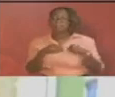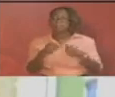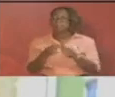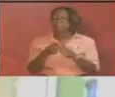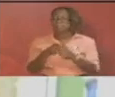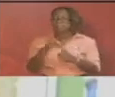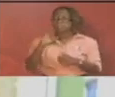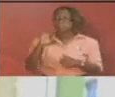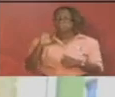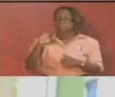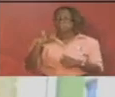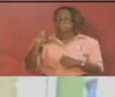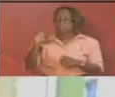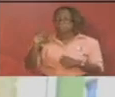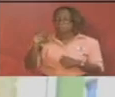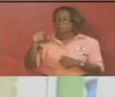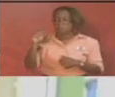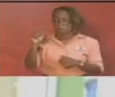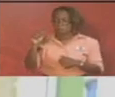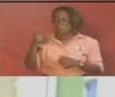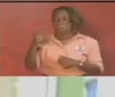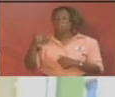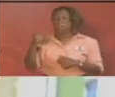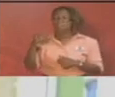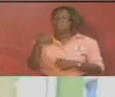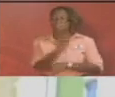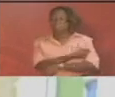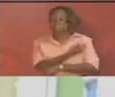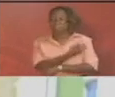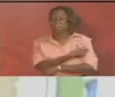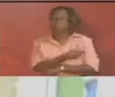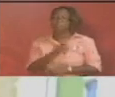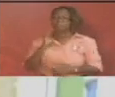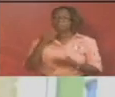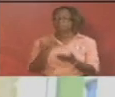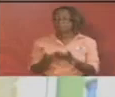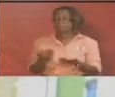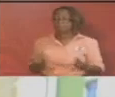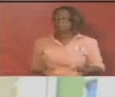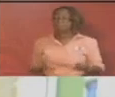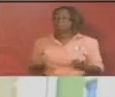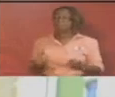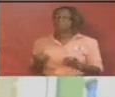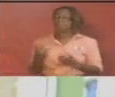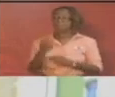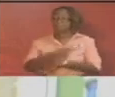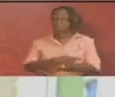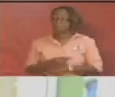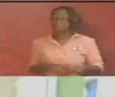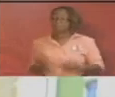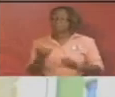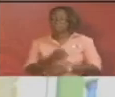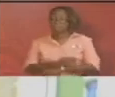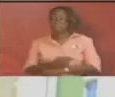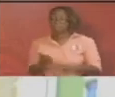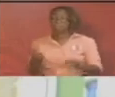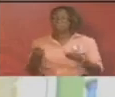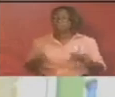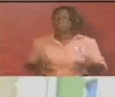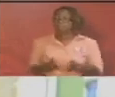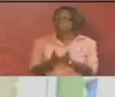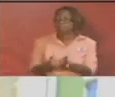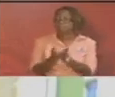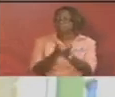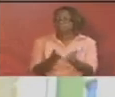what is the latest correspondence between this government and the facility on this